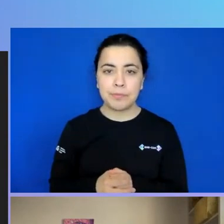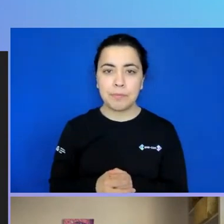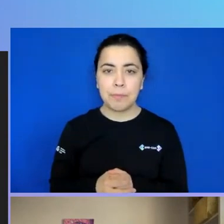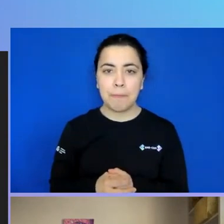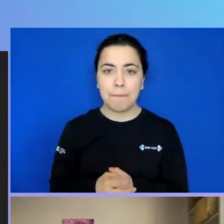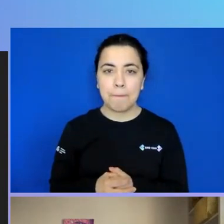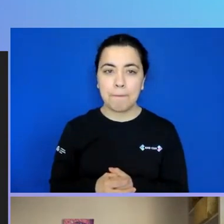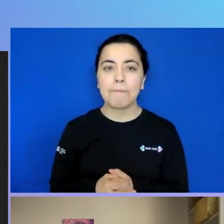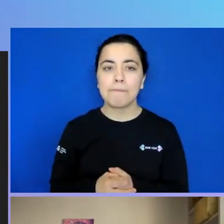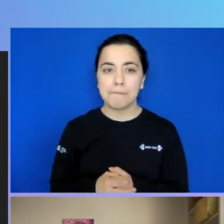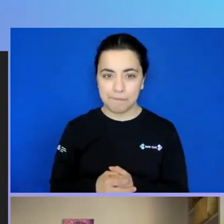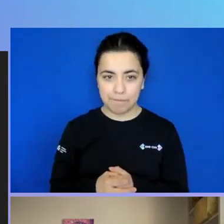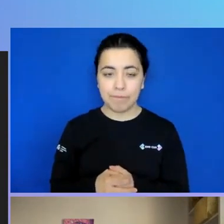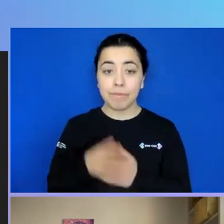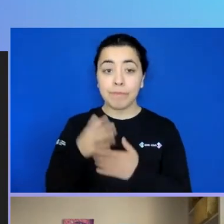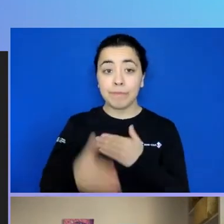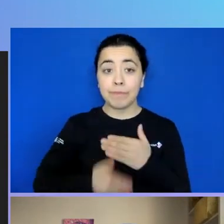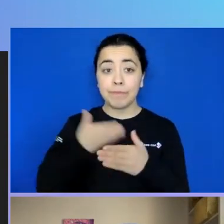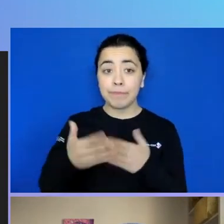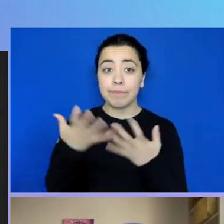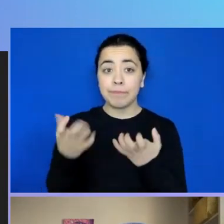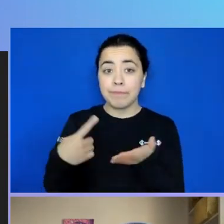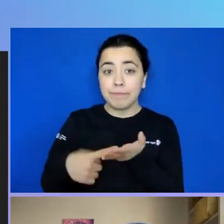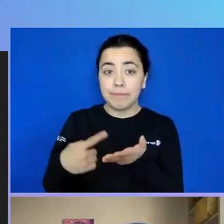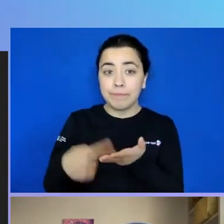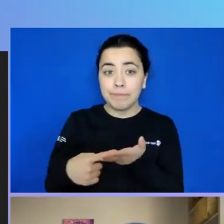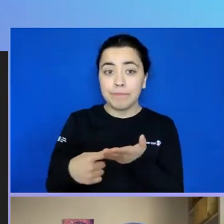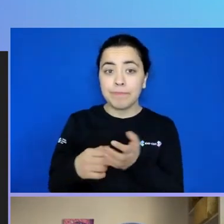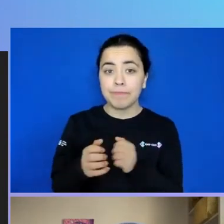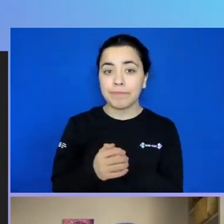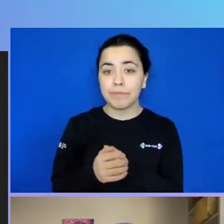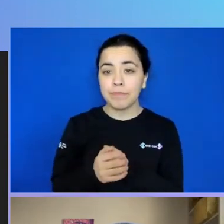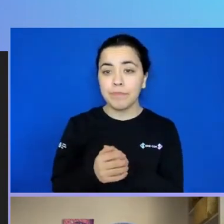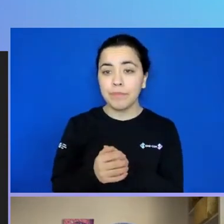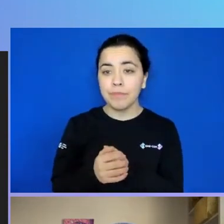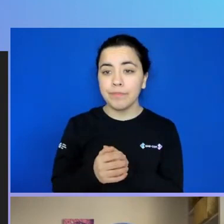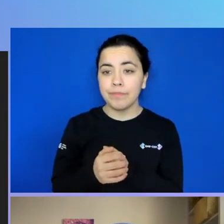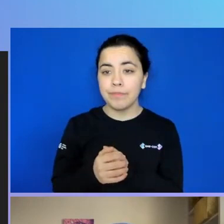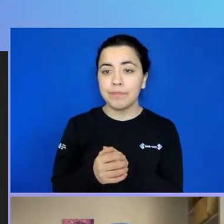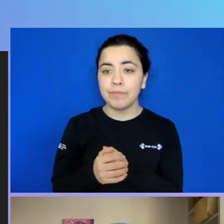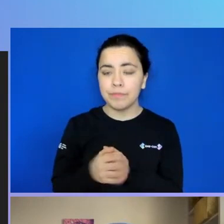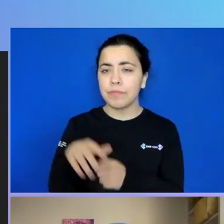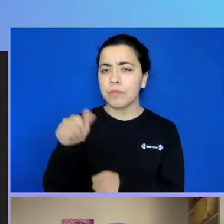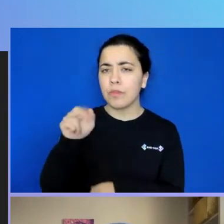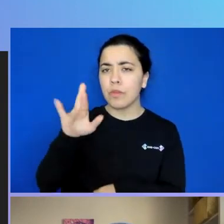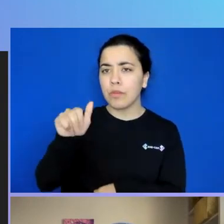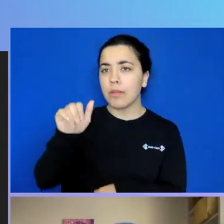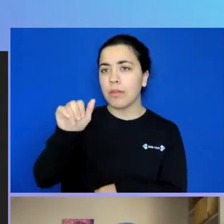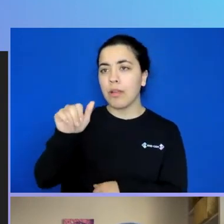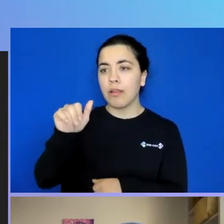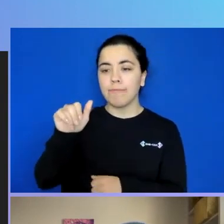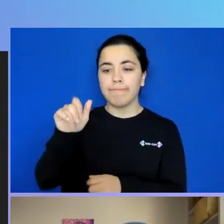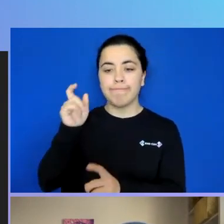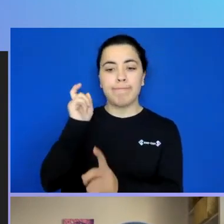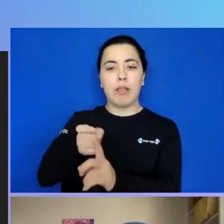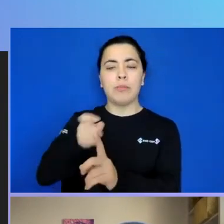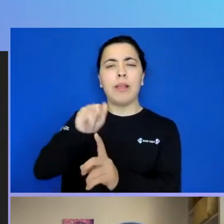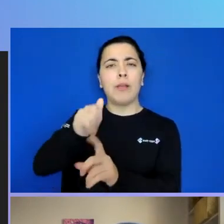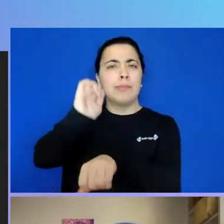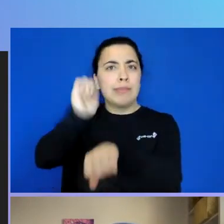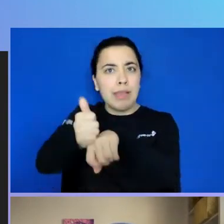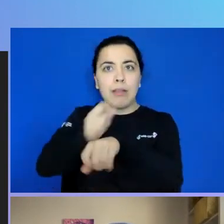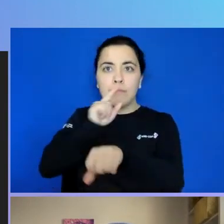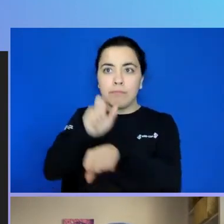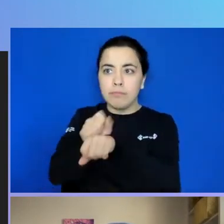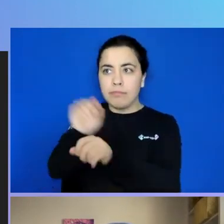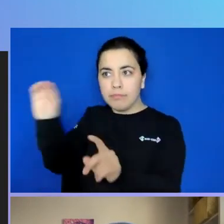All right, next I want to talk about how we actually set that ARIA attribute on the component, on the target